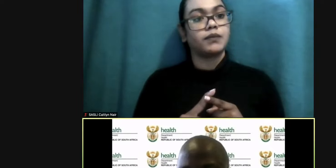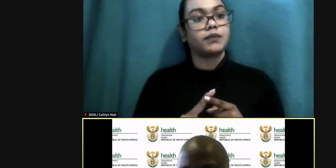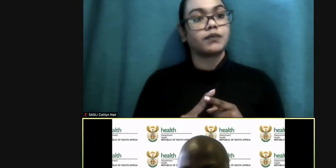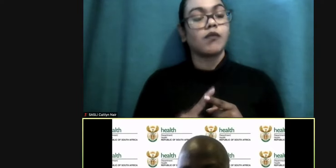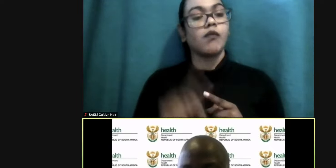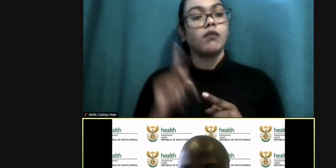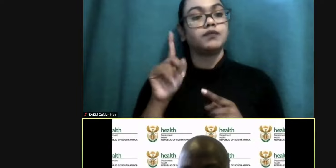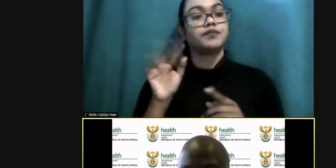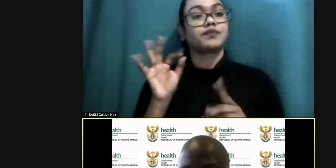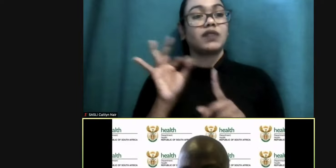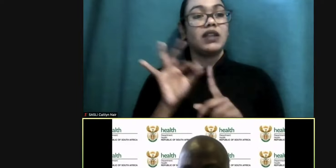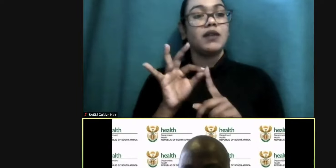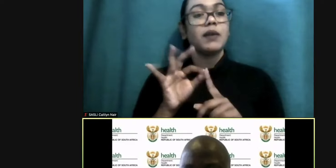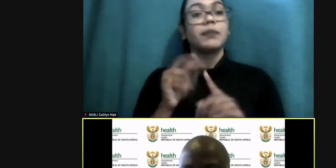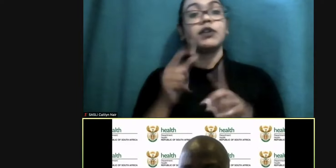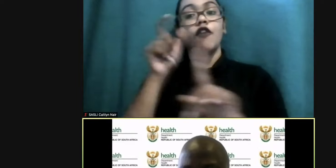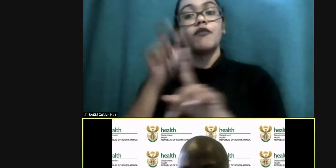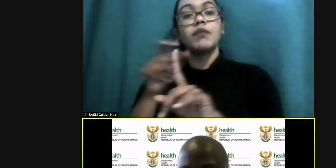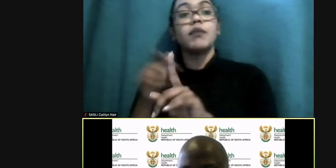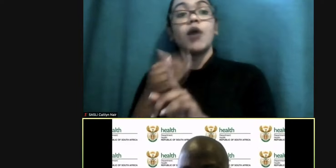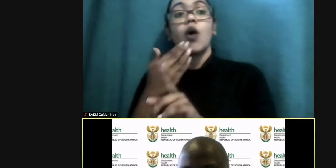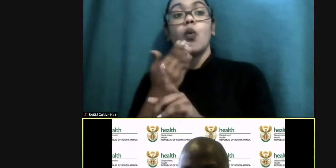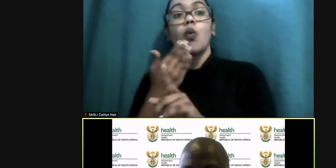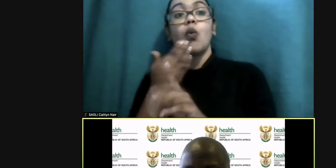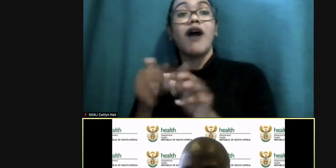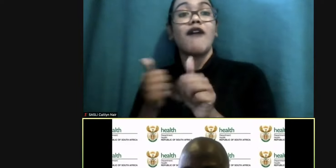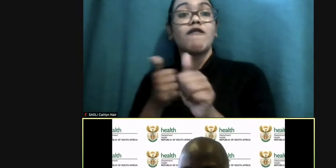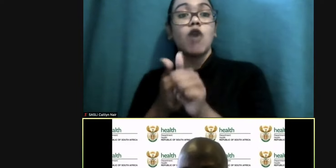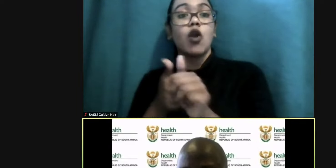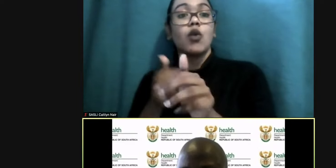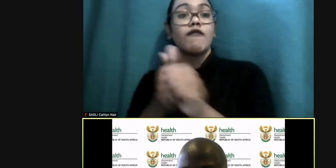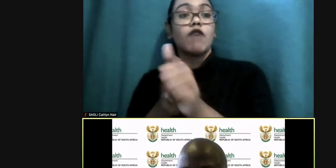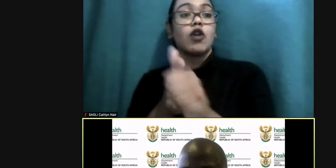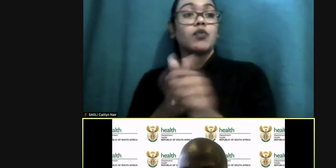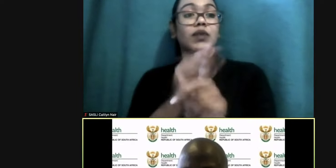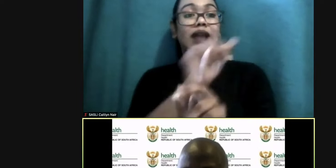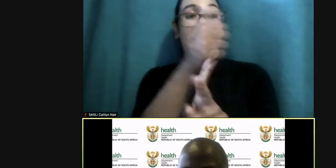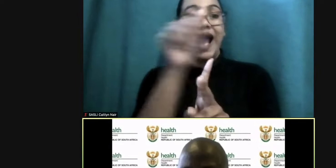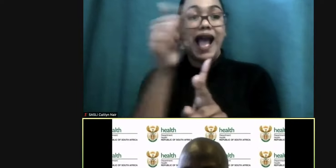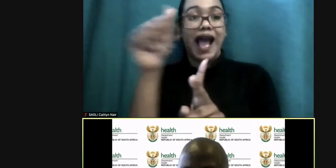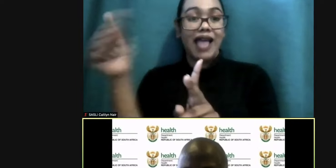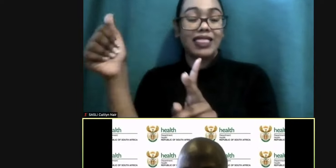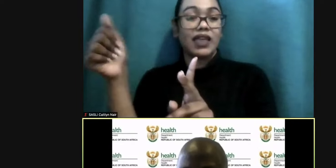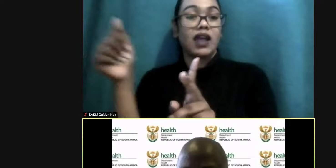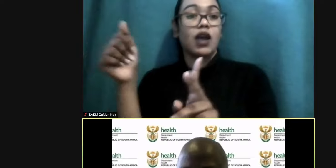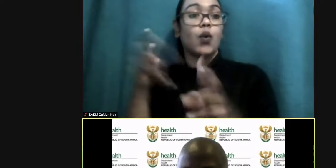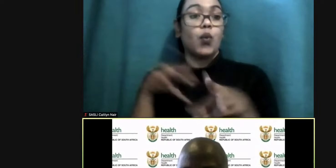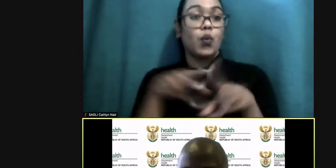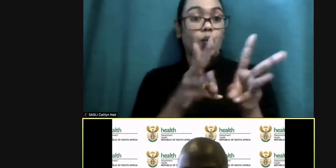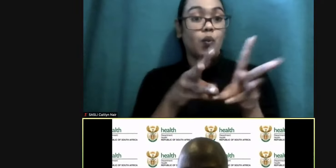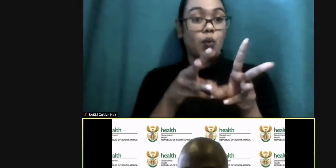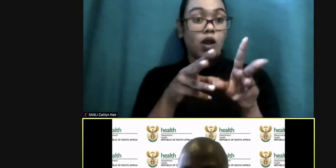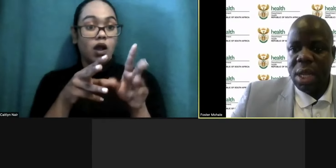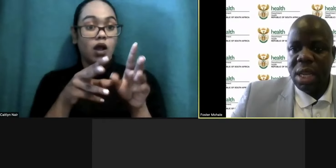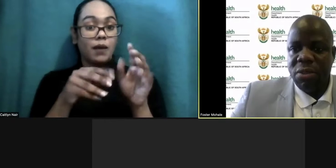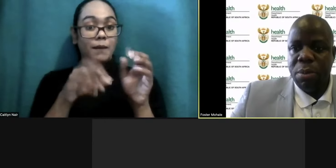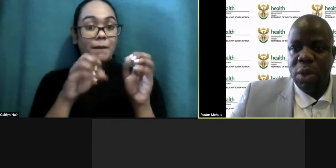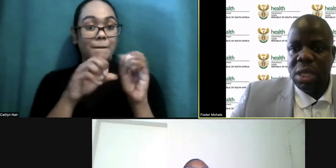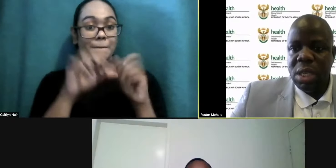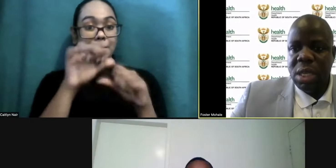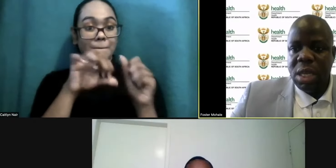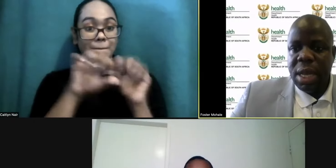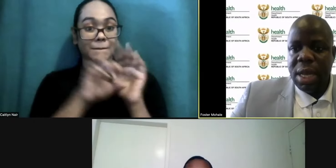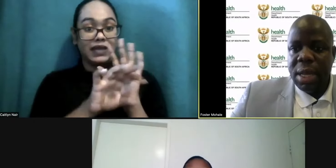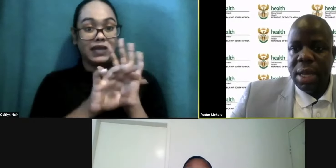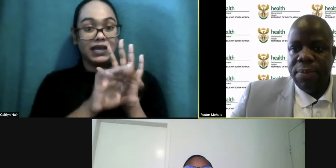not part of this, who are following through other mediums of communication or channels, I'm going to request Prof to respond to this question so that